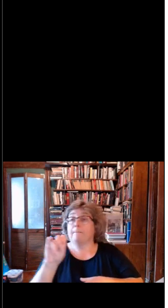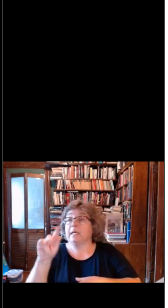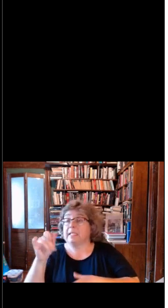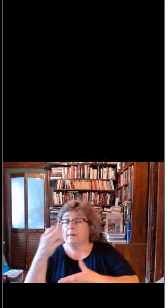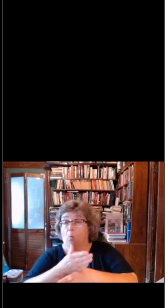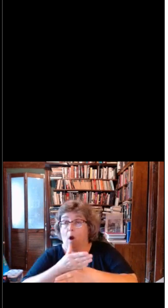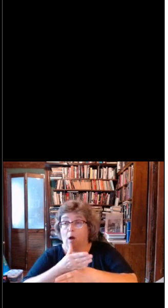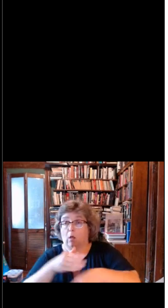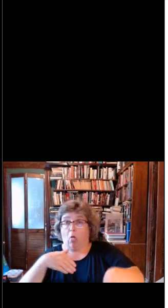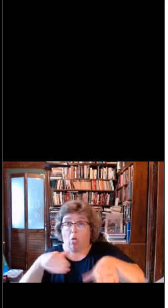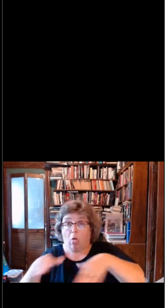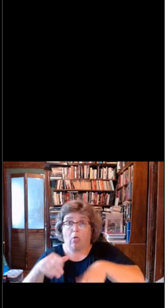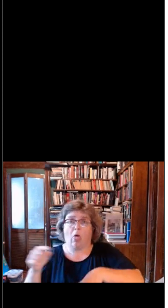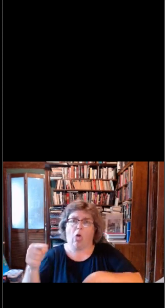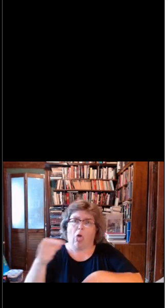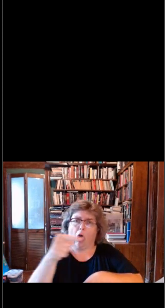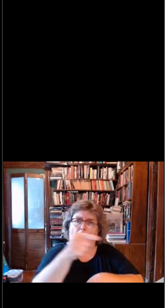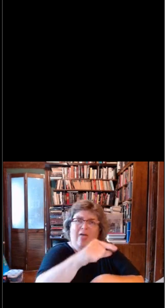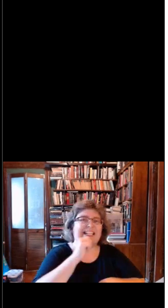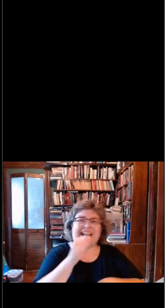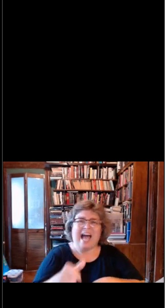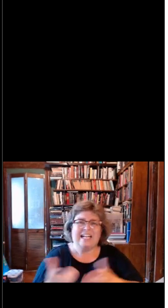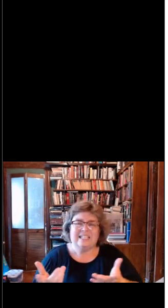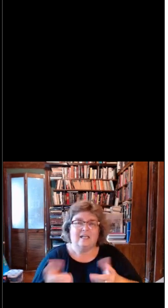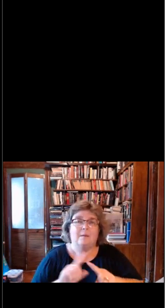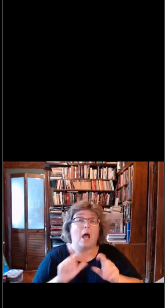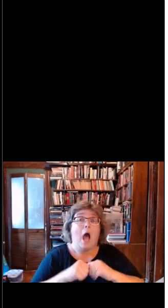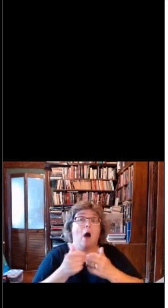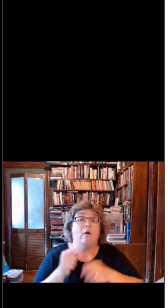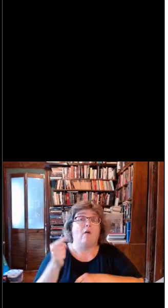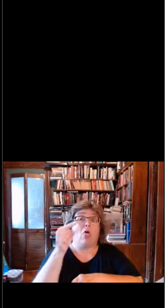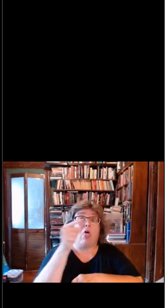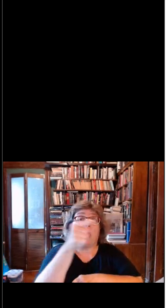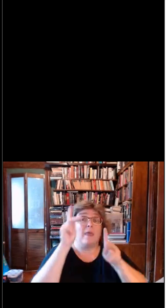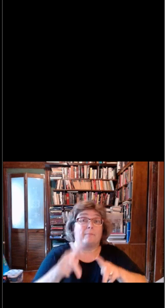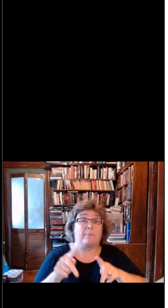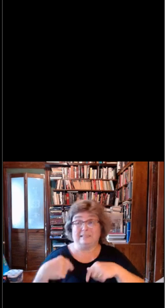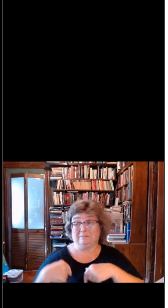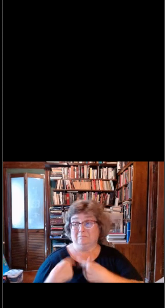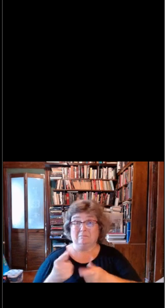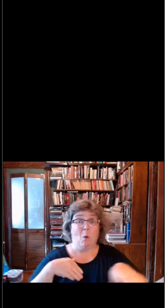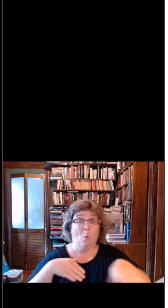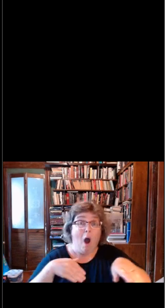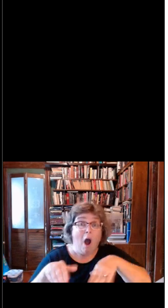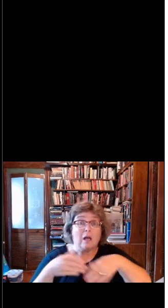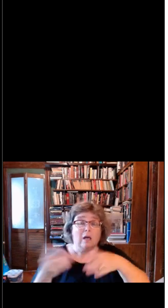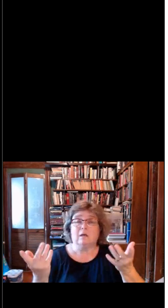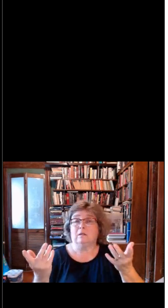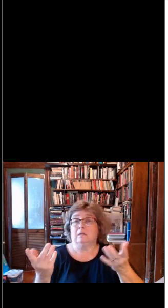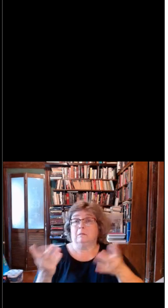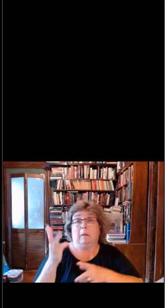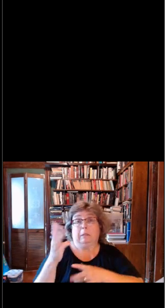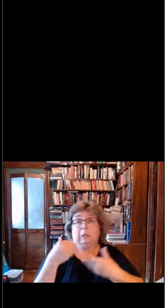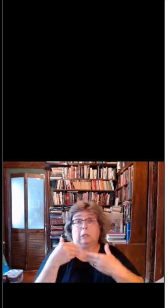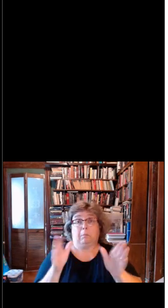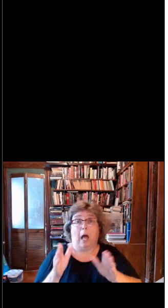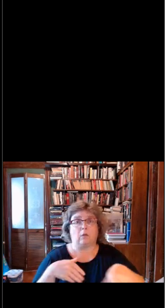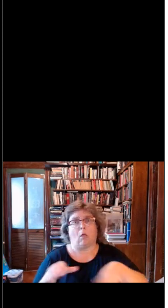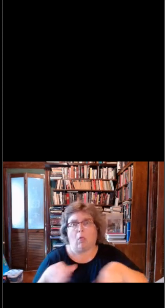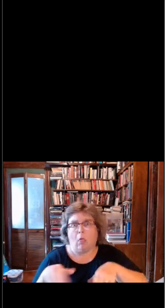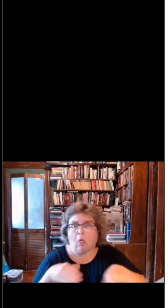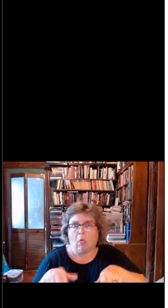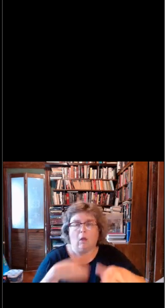thoroughfare. It's really a question of how far that individual has already come, possibly already six blocks, just